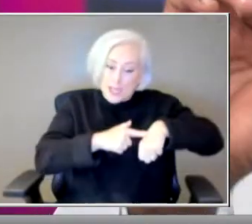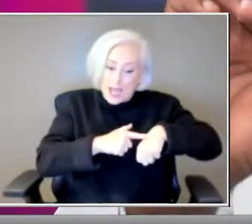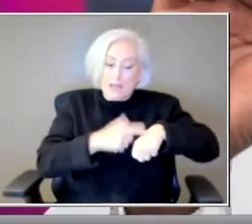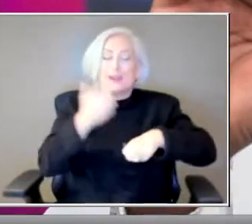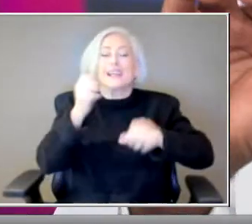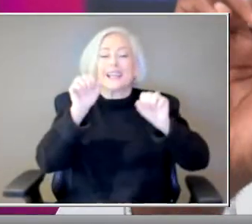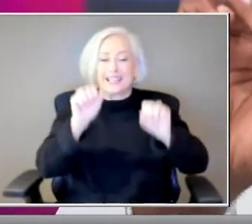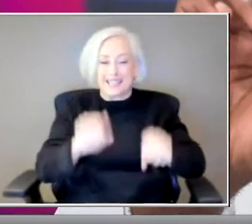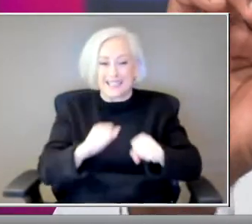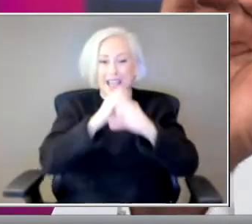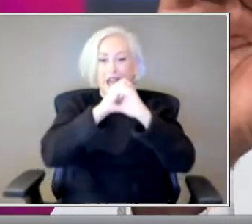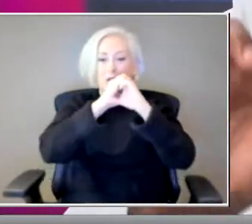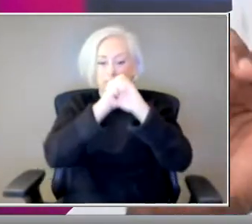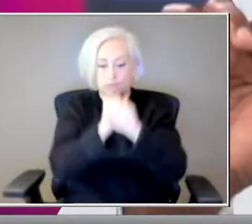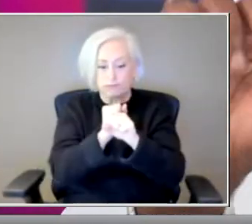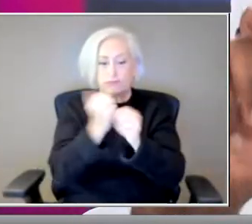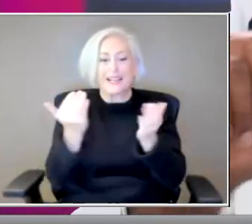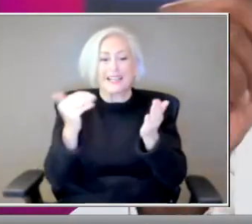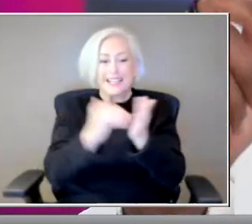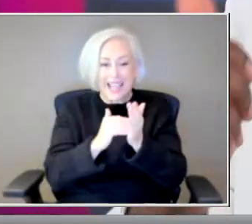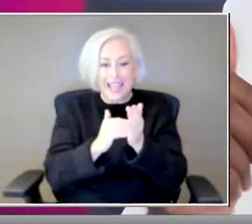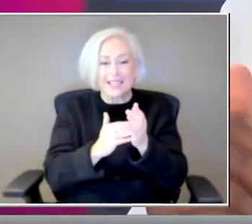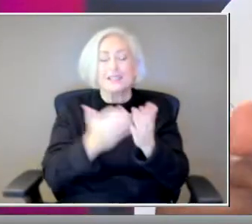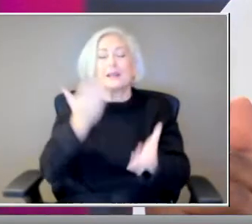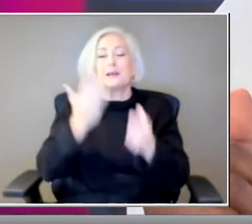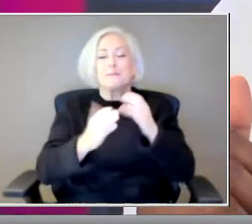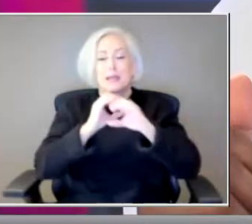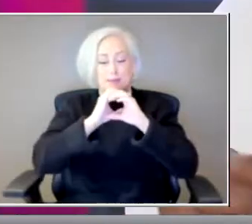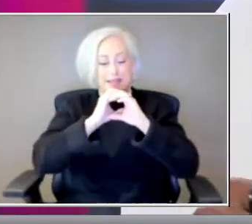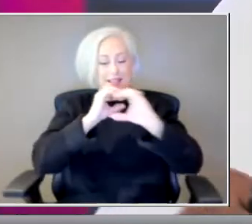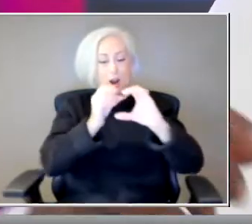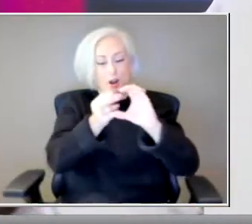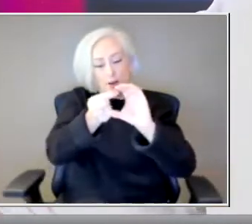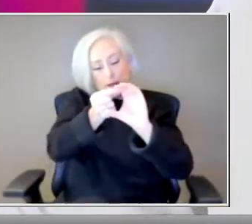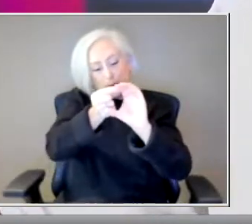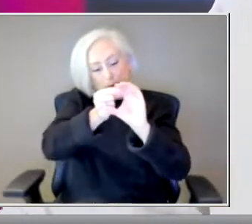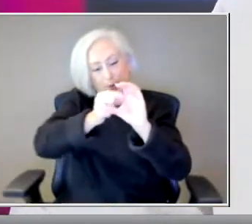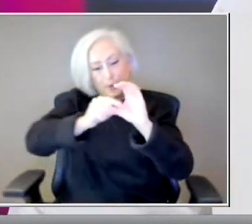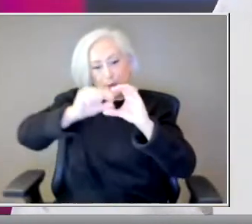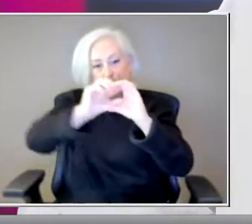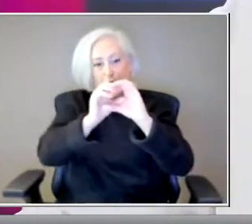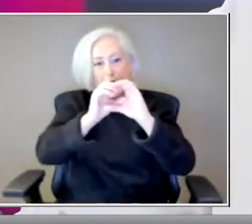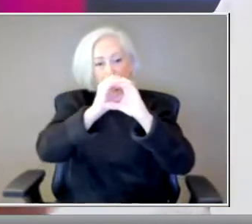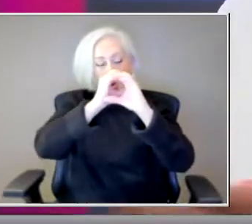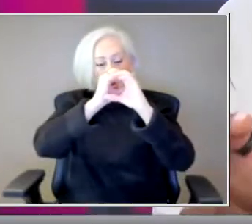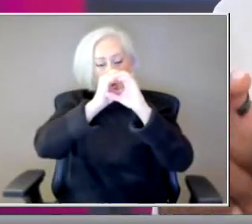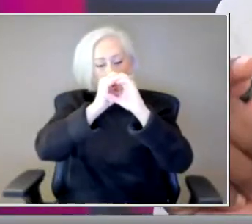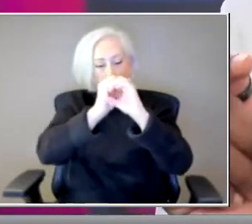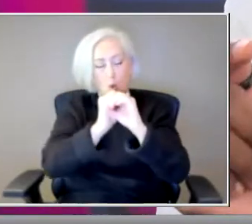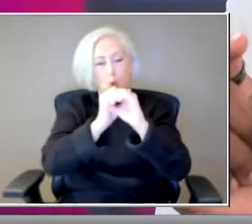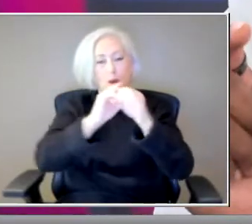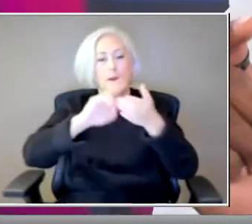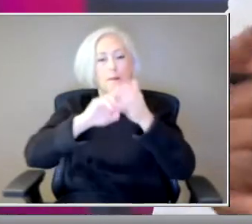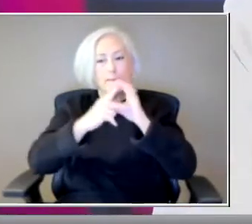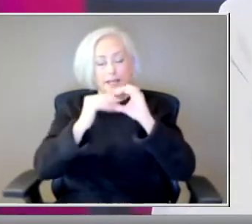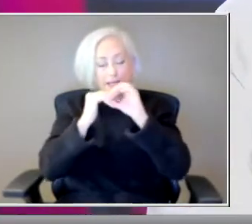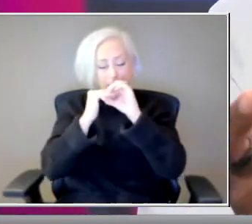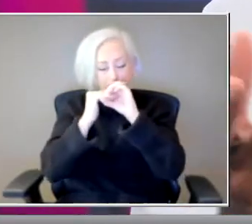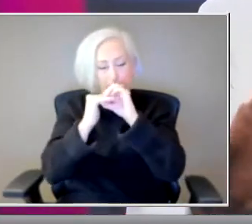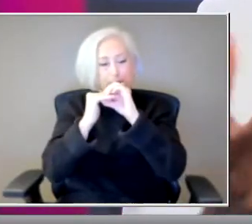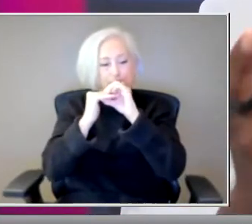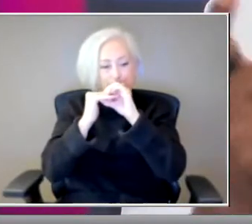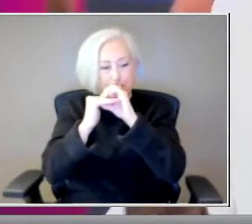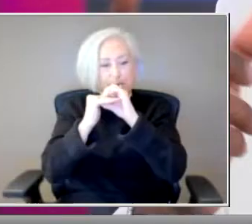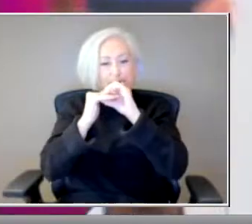have narrowing in the artery there, A. B is that you can have a blockage next to the stent. Stent is only very small, it's about a